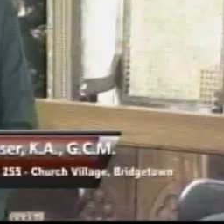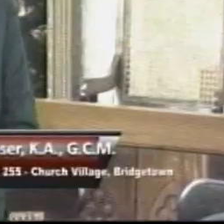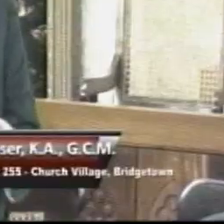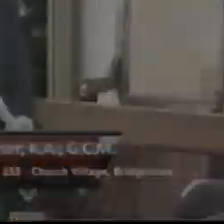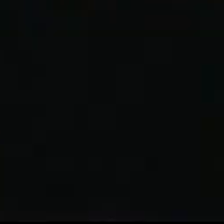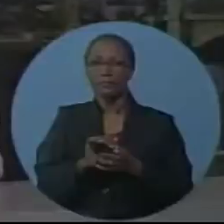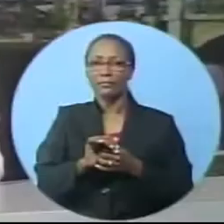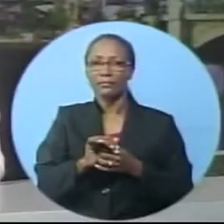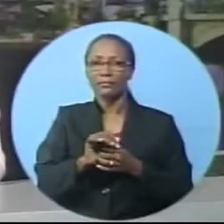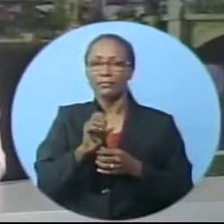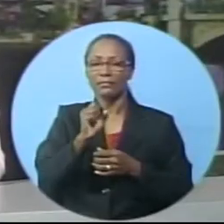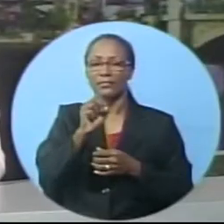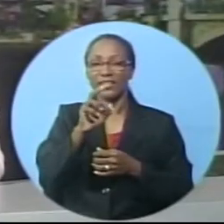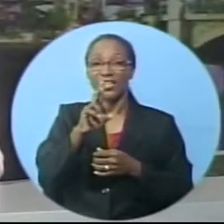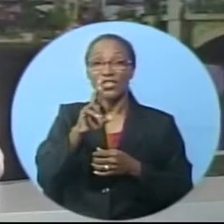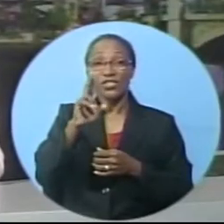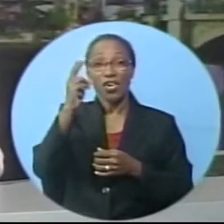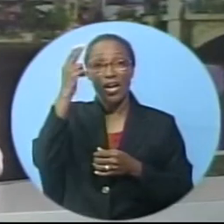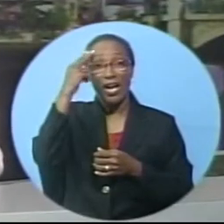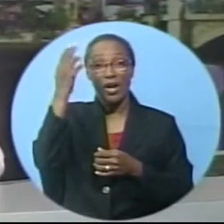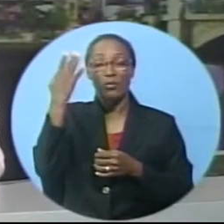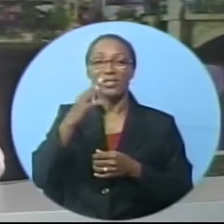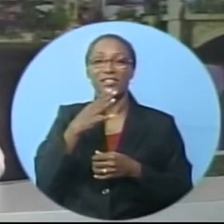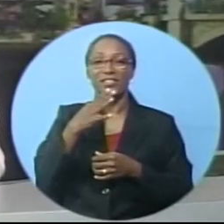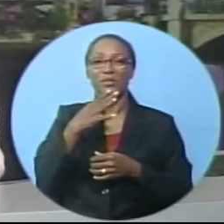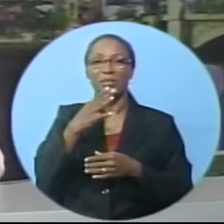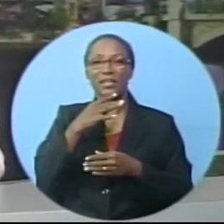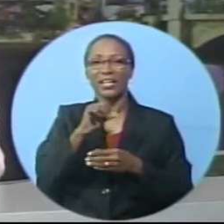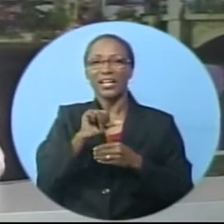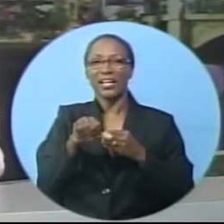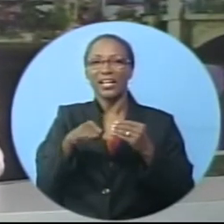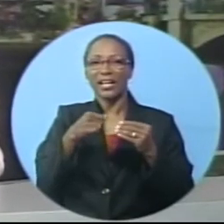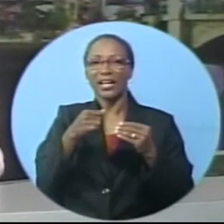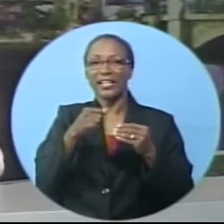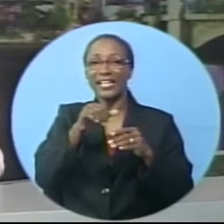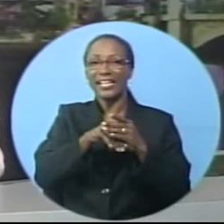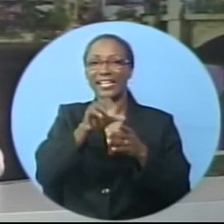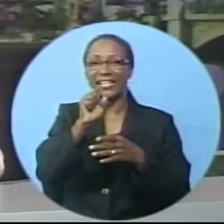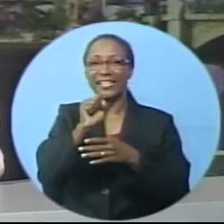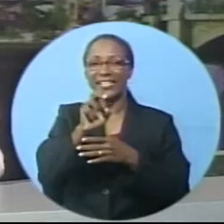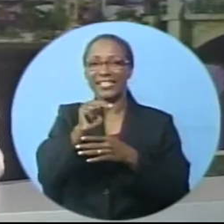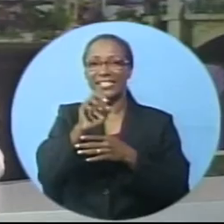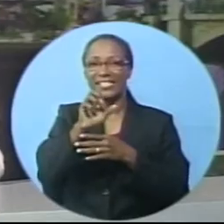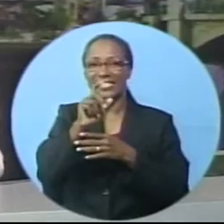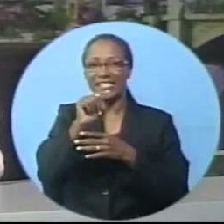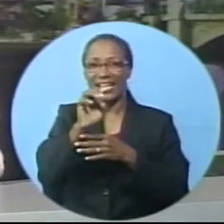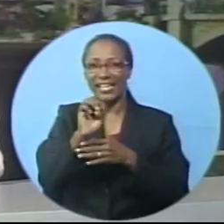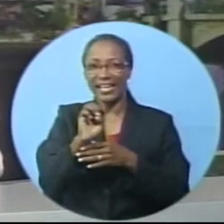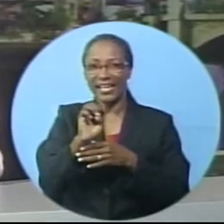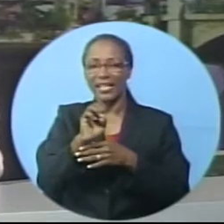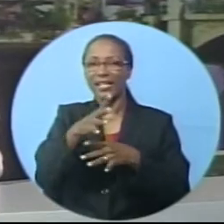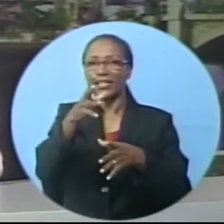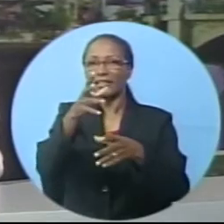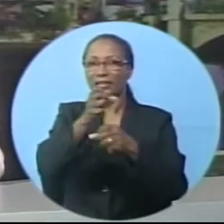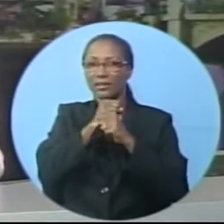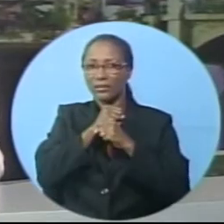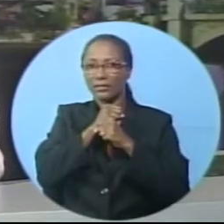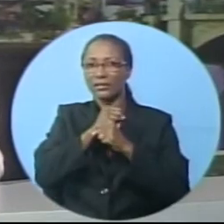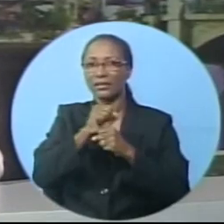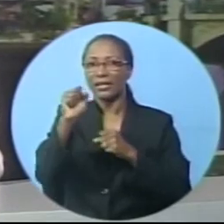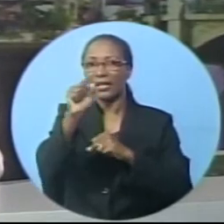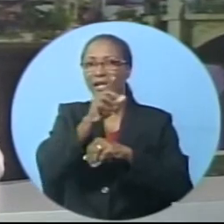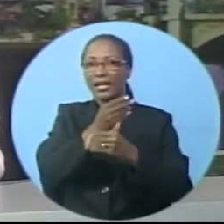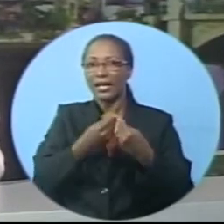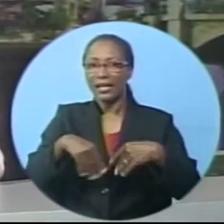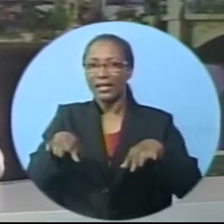Carénage. Sir Henry was speaking on a resolution in the Senate yesterday to vest land at Church Village in the city in the